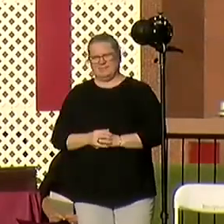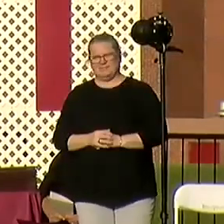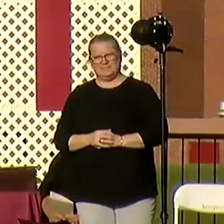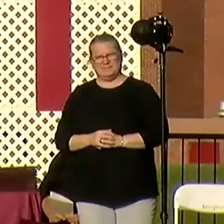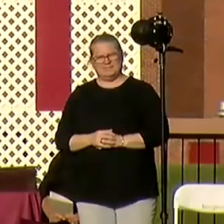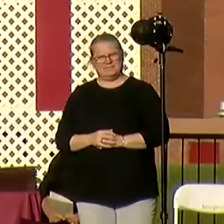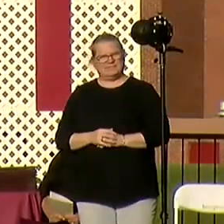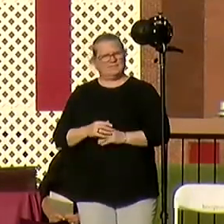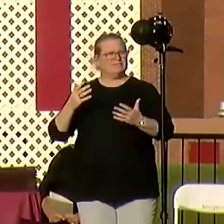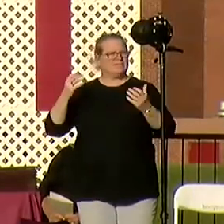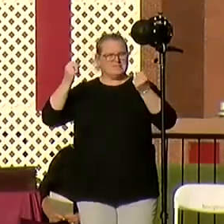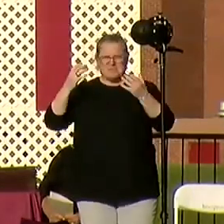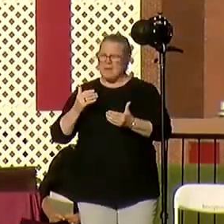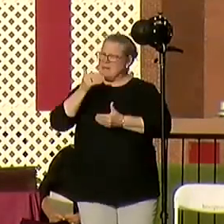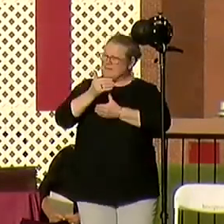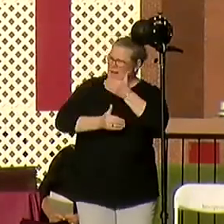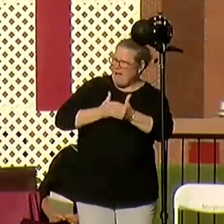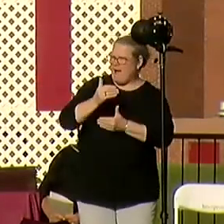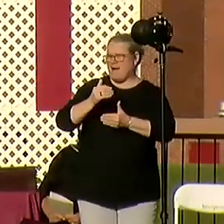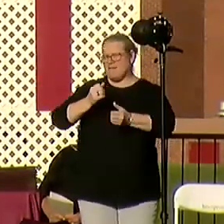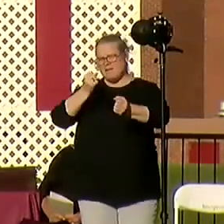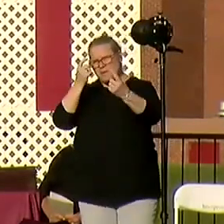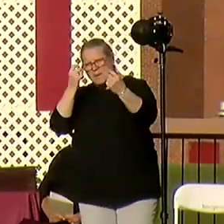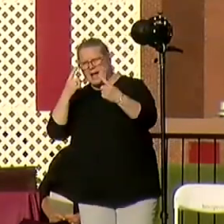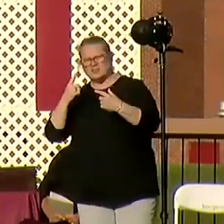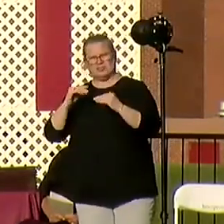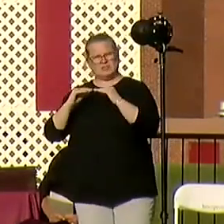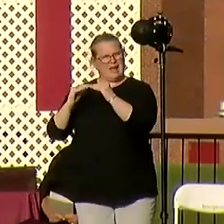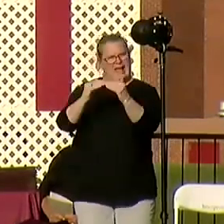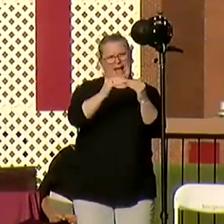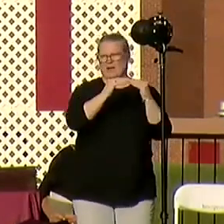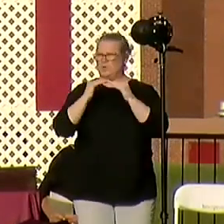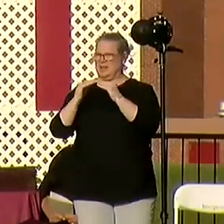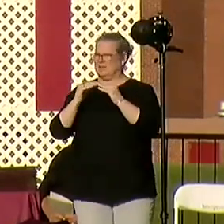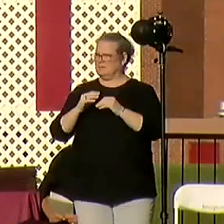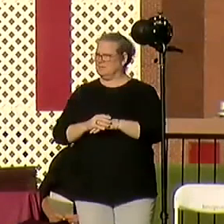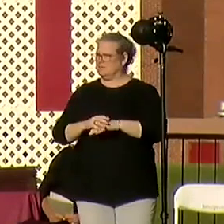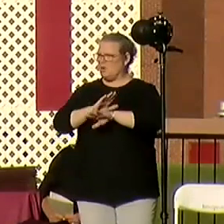kindness, compassion, and equity. We don't feel like a number.